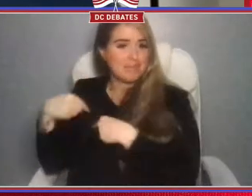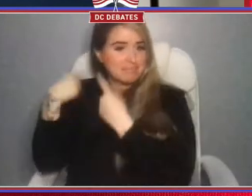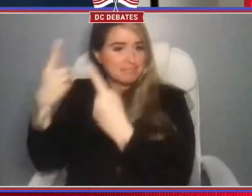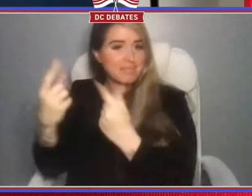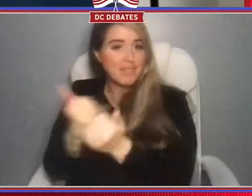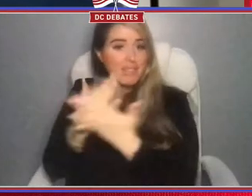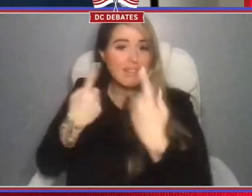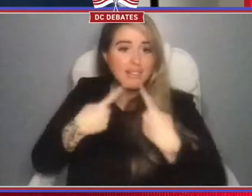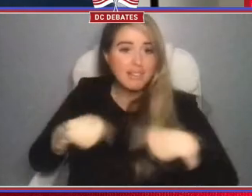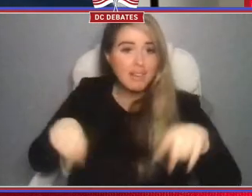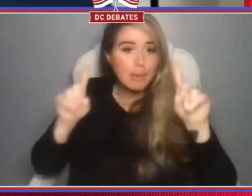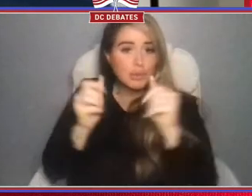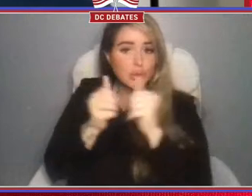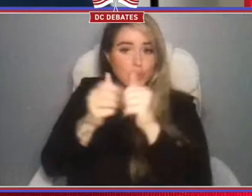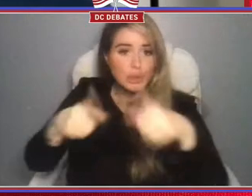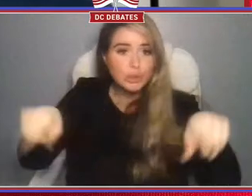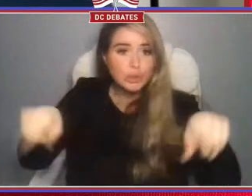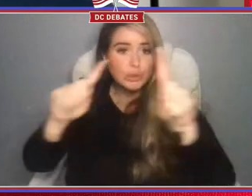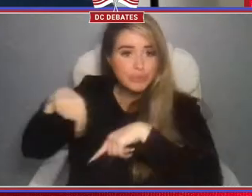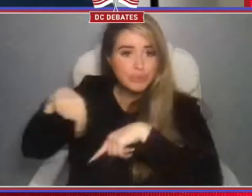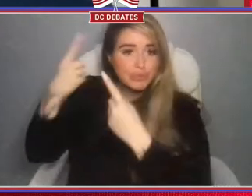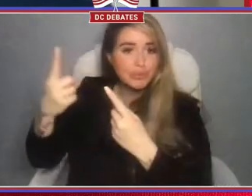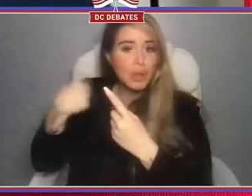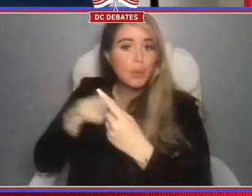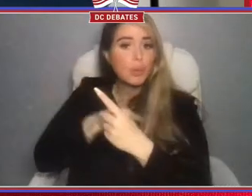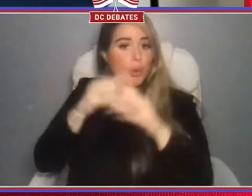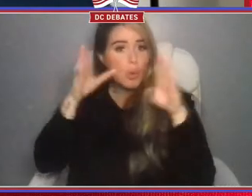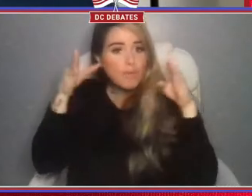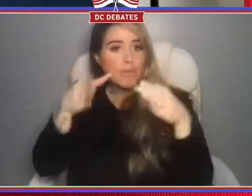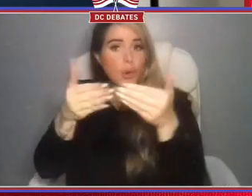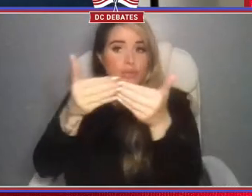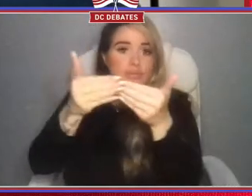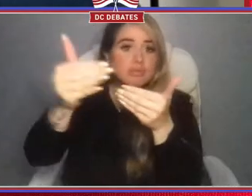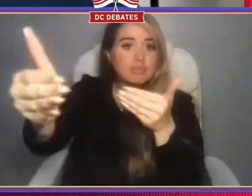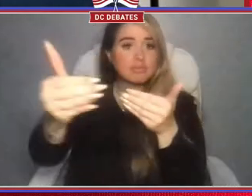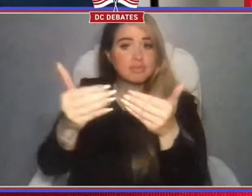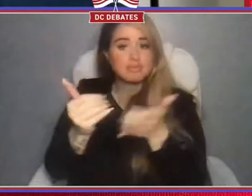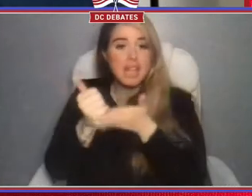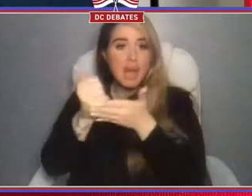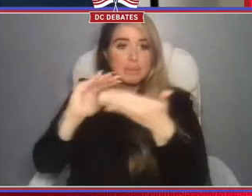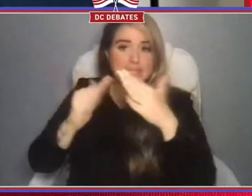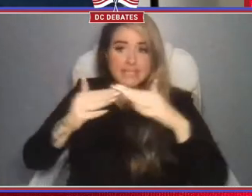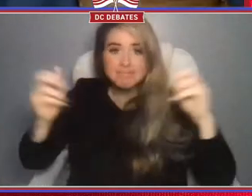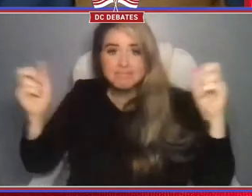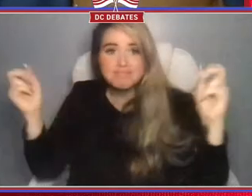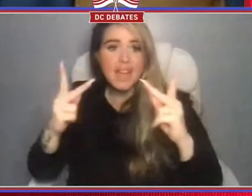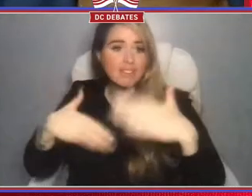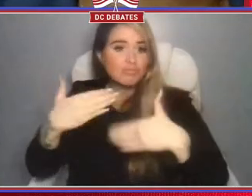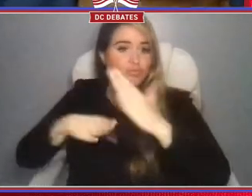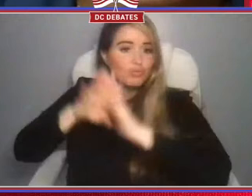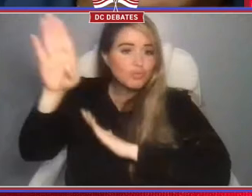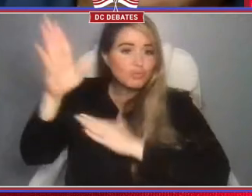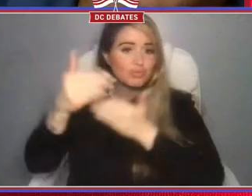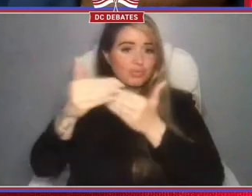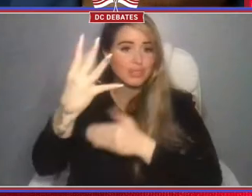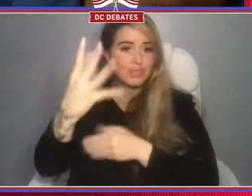together, and also what we're going to be focused on in bringing the city back in the next 4 years.